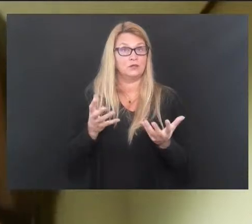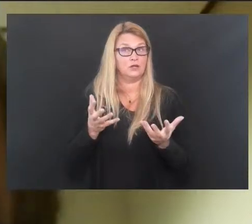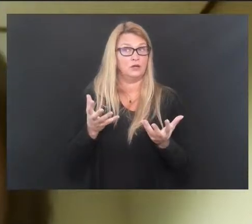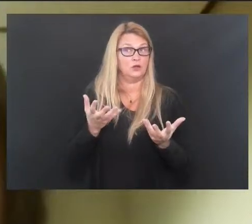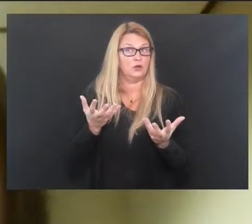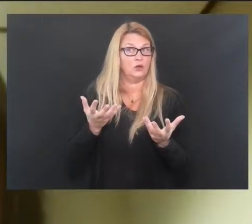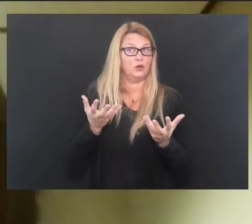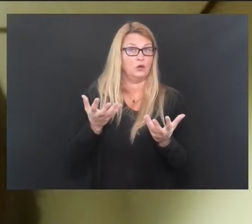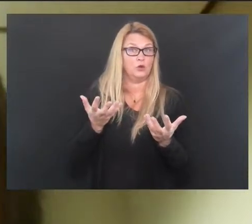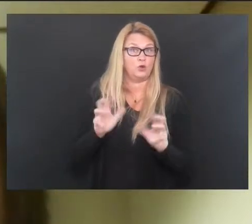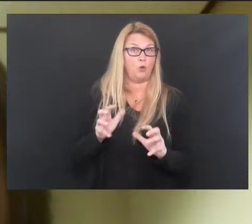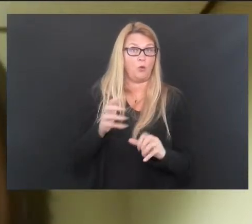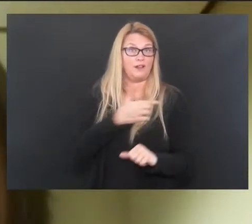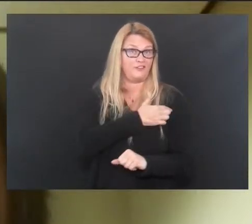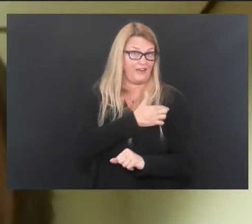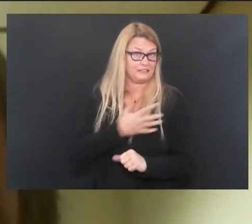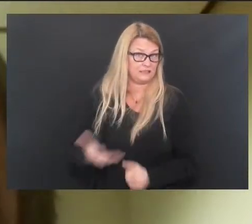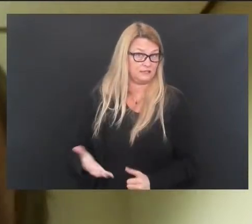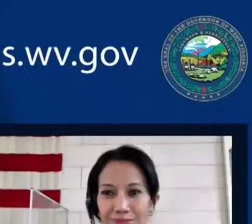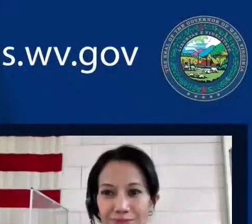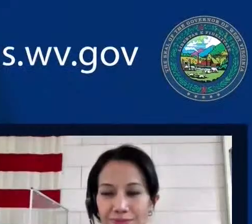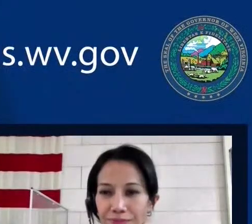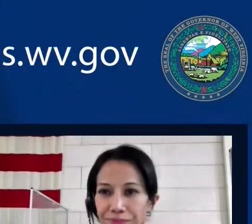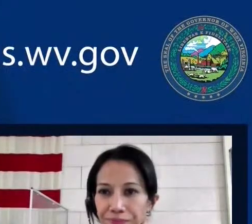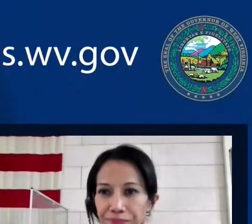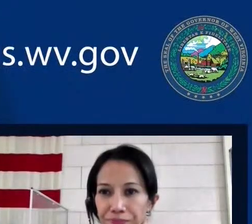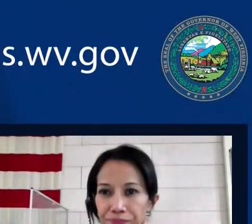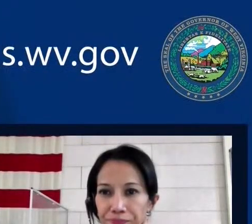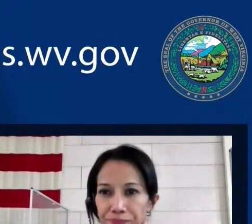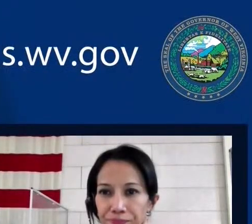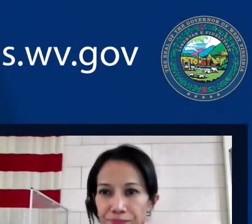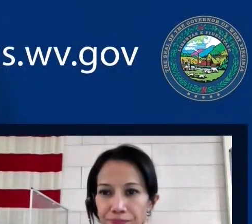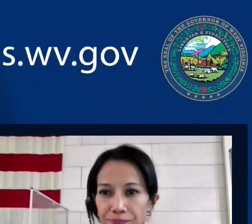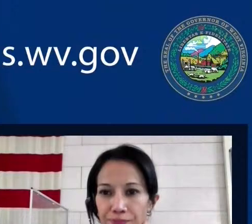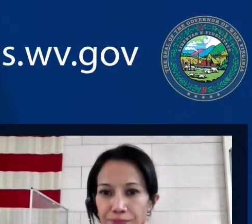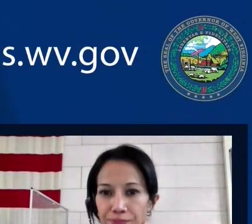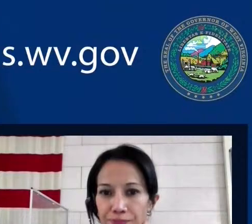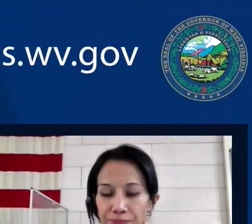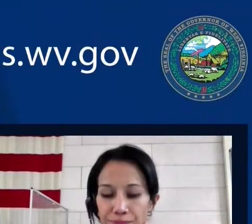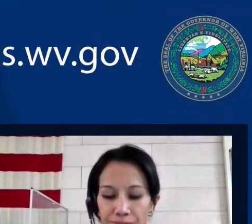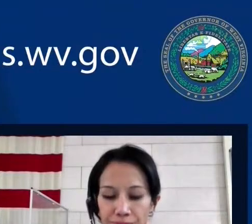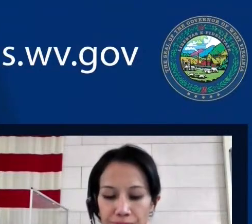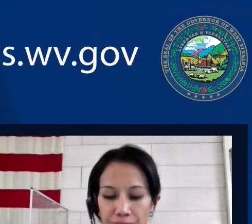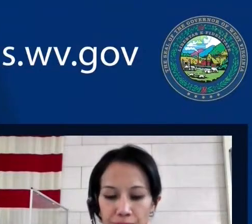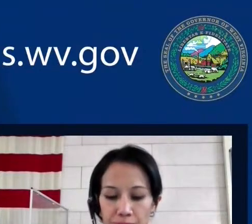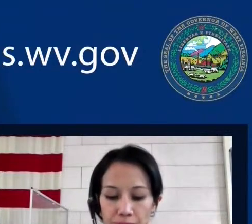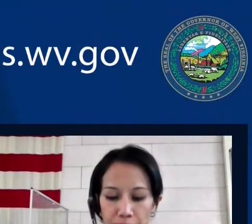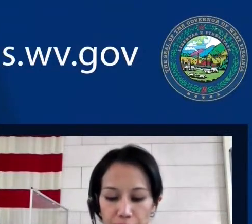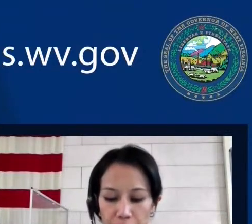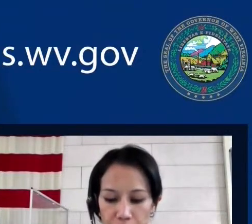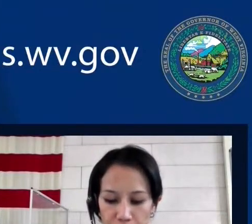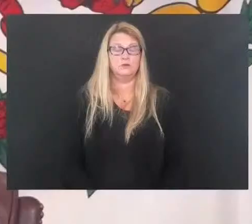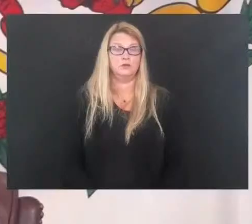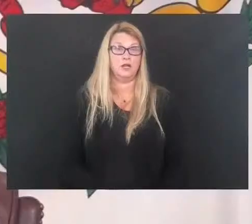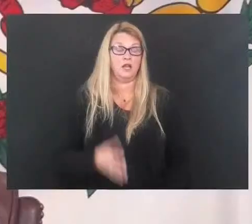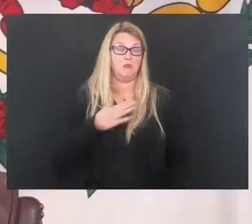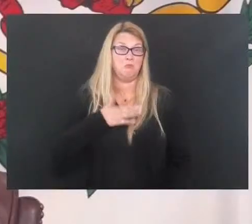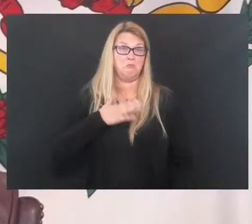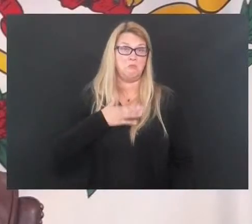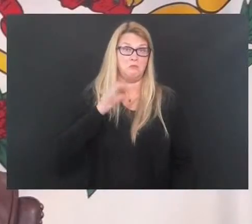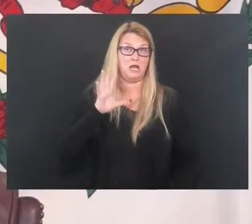vaccinated? General Hoyer, maybe you can try this. You know, Phil, the only thing I would go back and just say to you